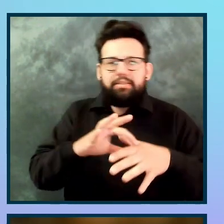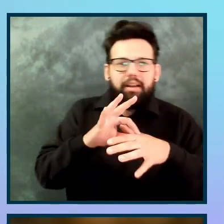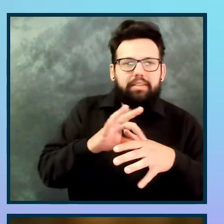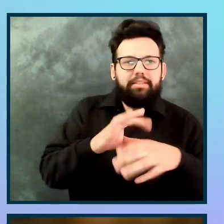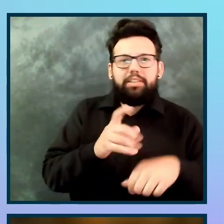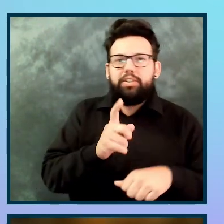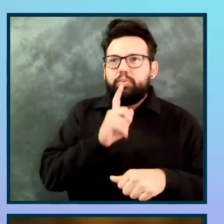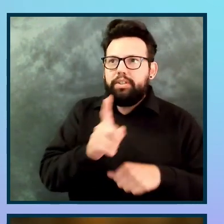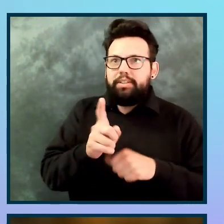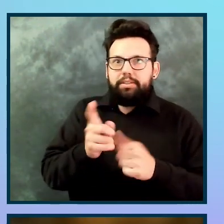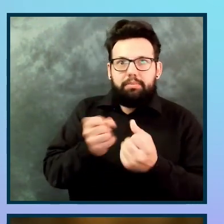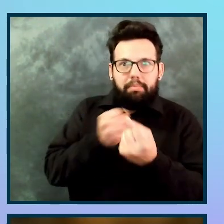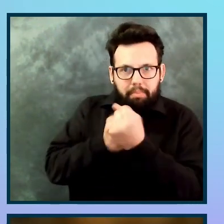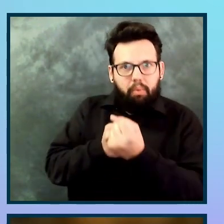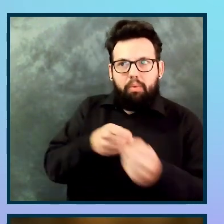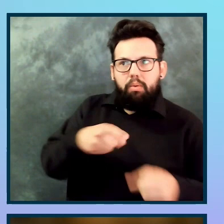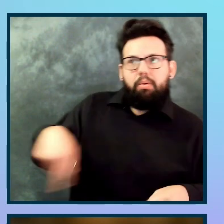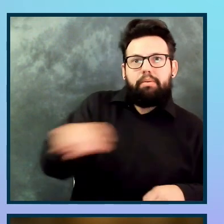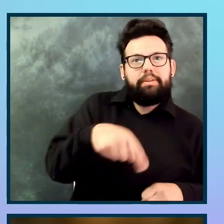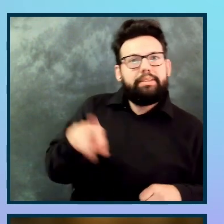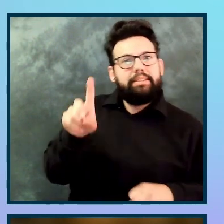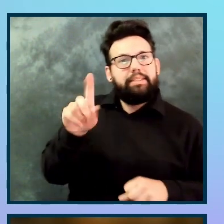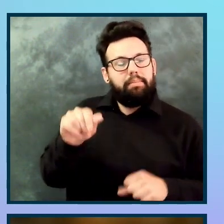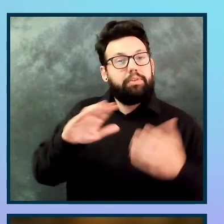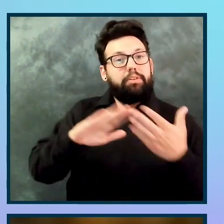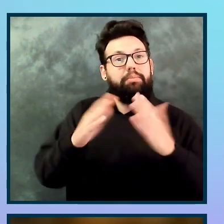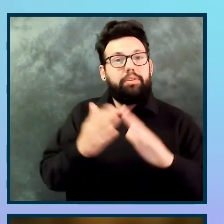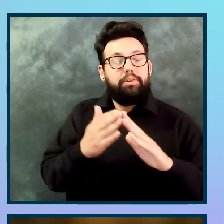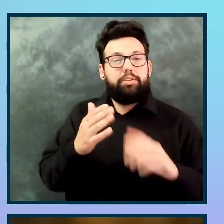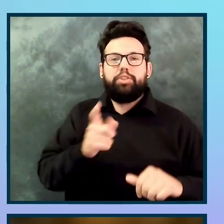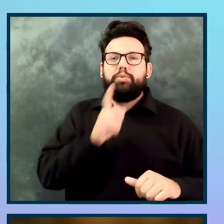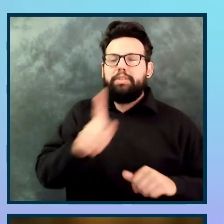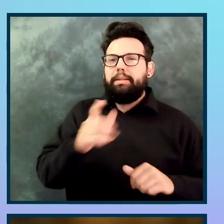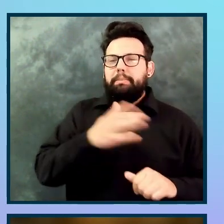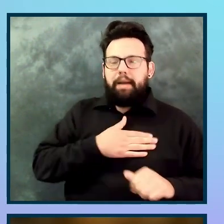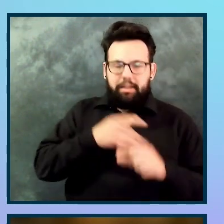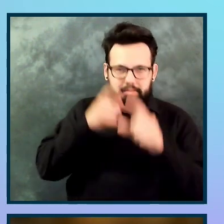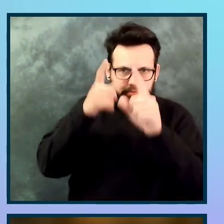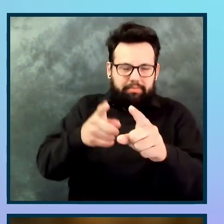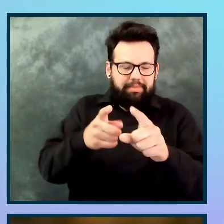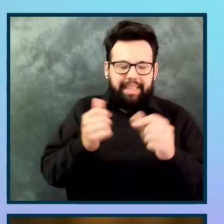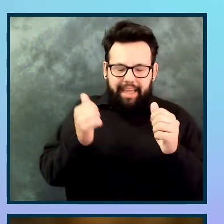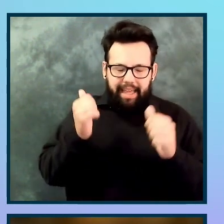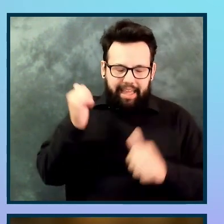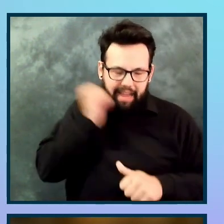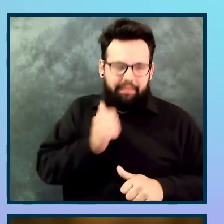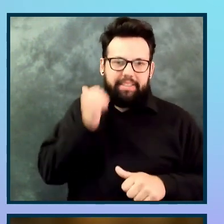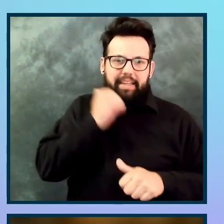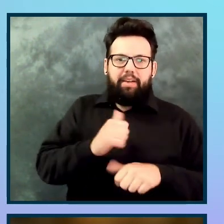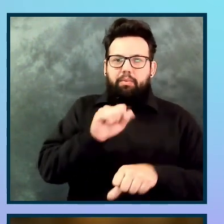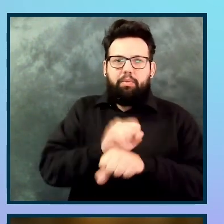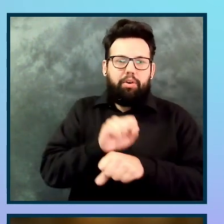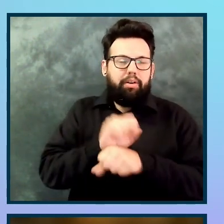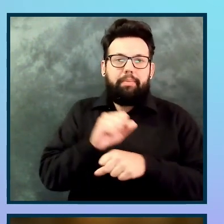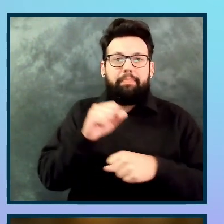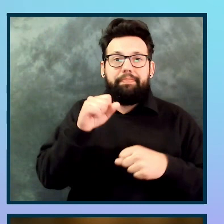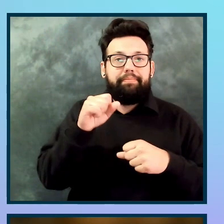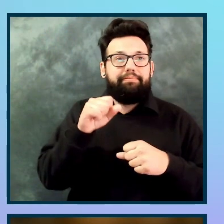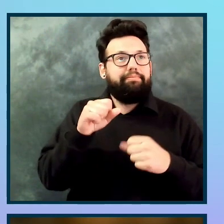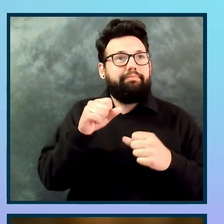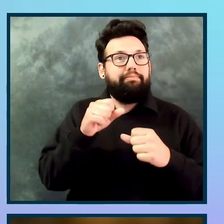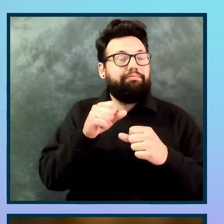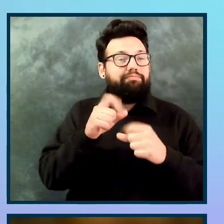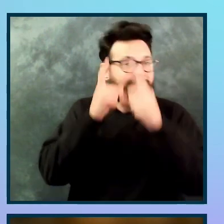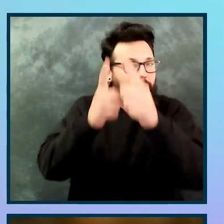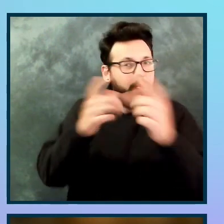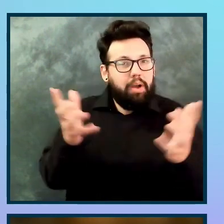the disabled community. And so at the core of everything I do and the work that I do on a day-to-day is really about giving back and